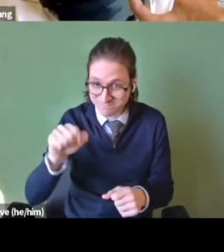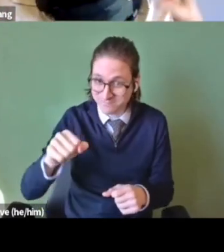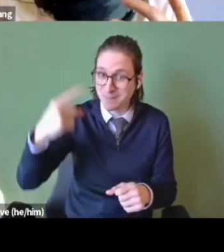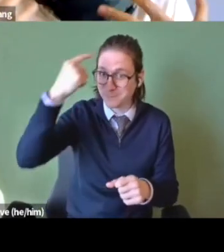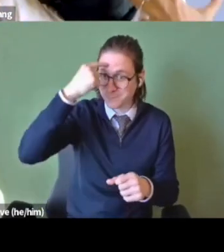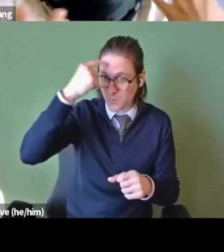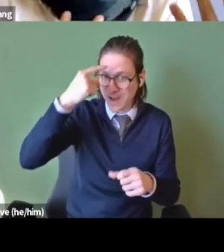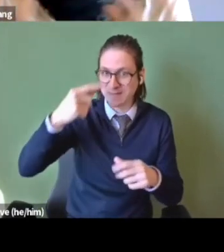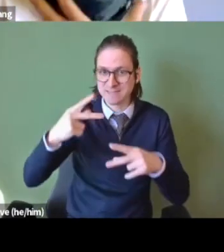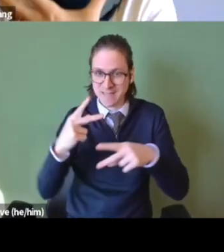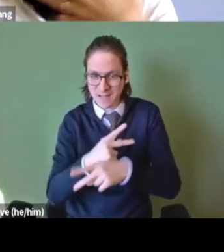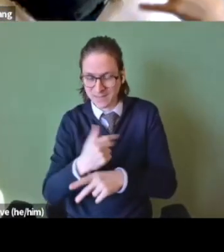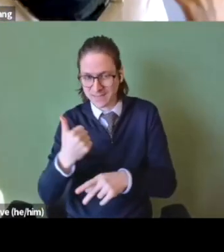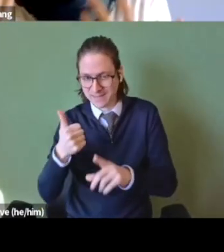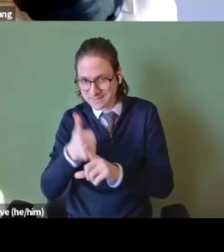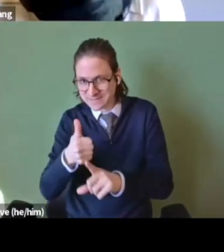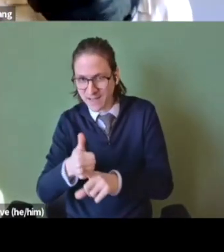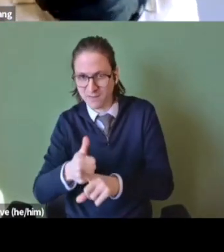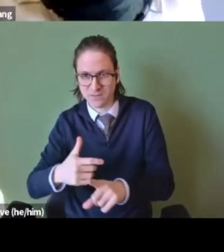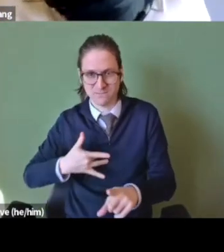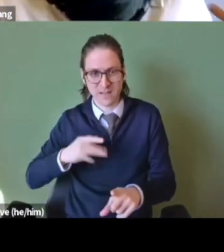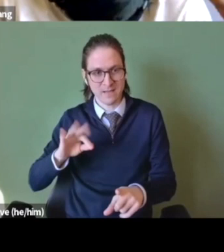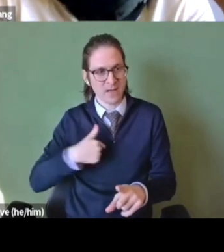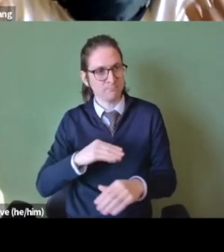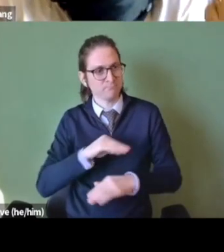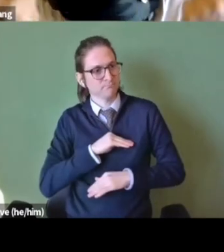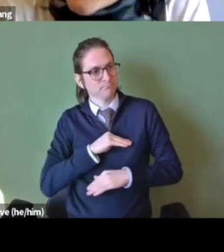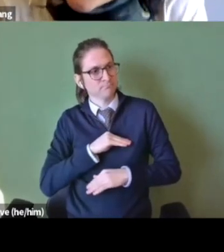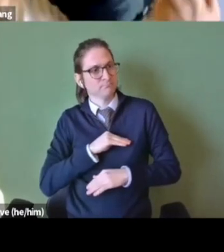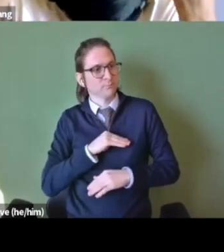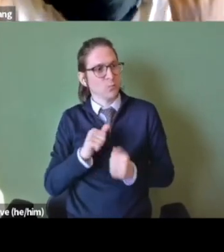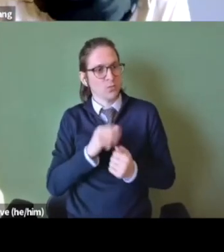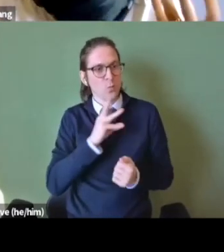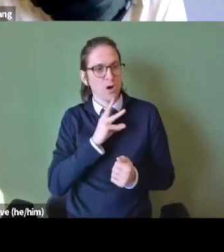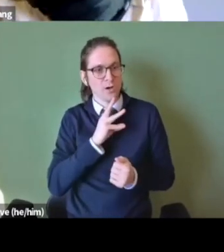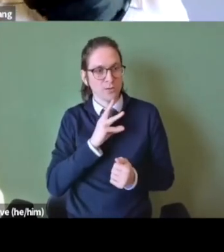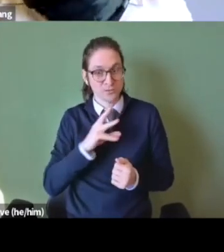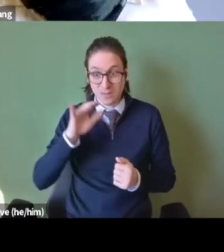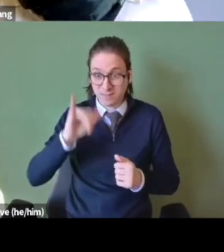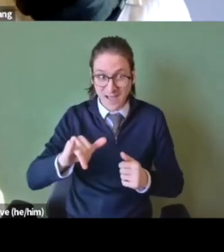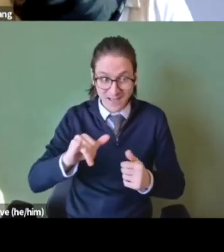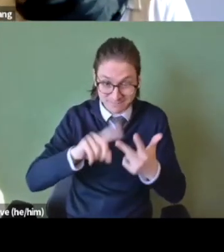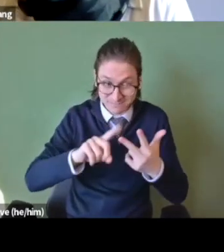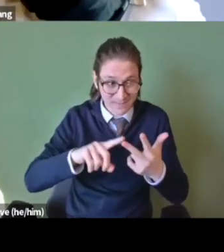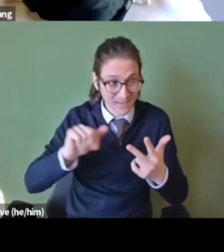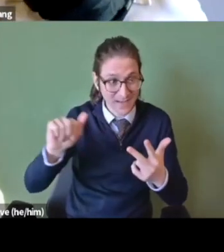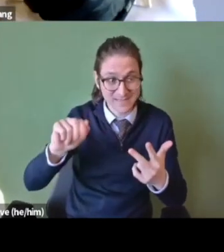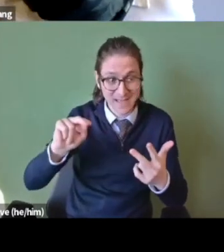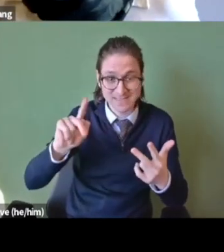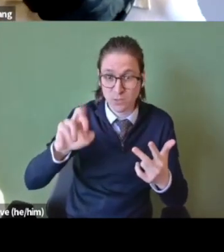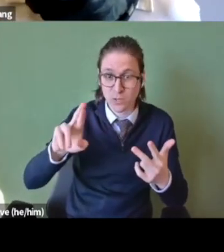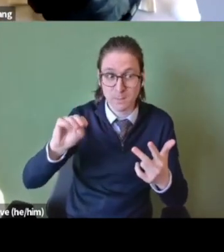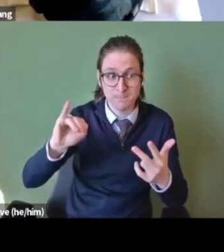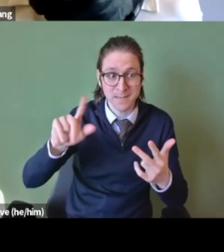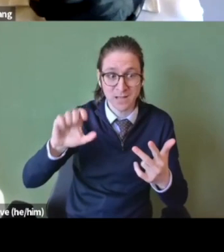satiated kinds of feelings for you. And these are the same systems that are involved when people are